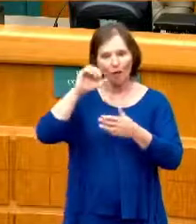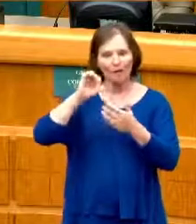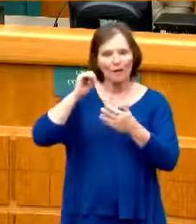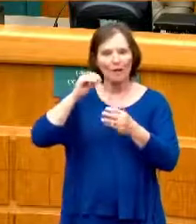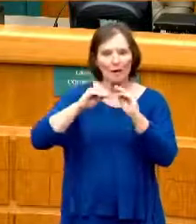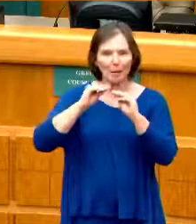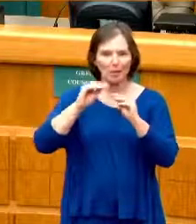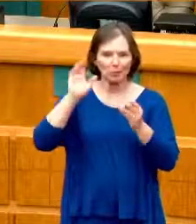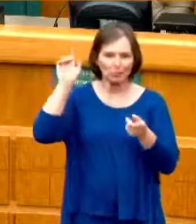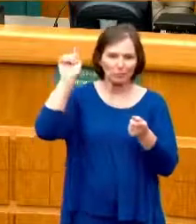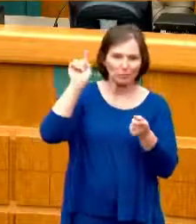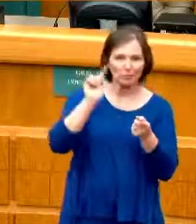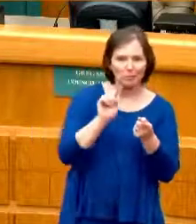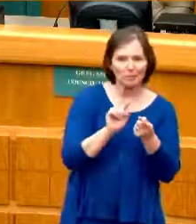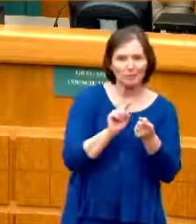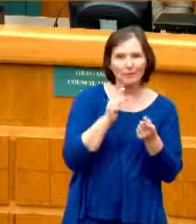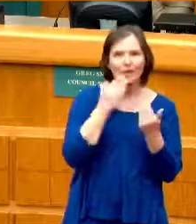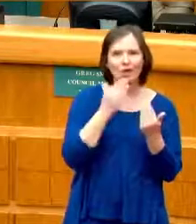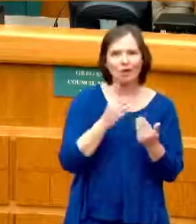slide.